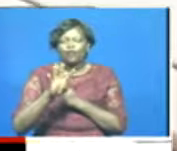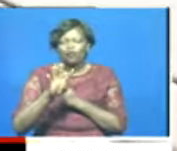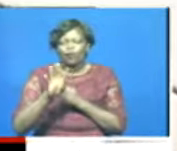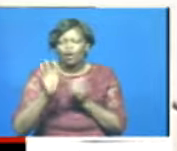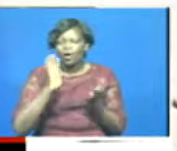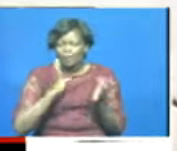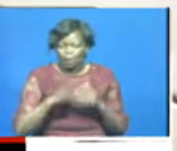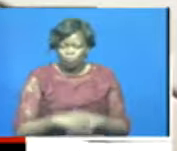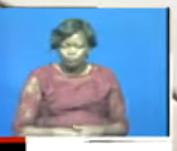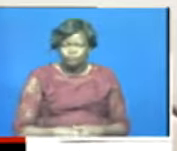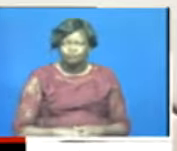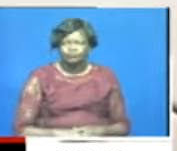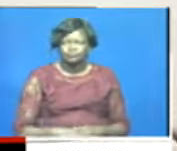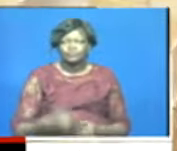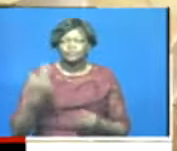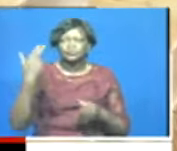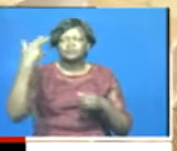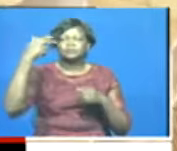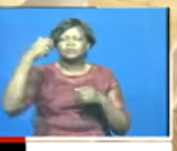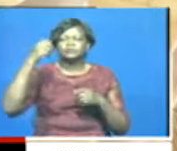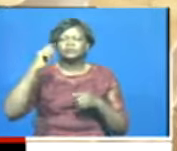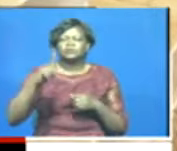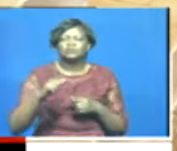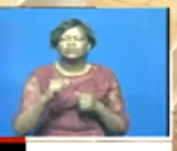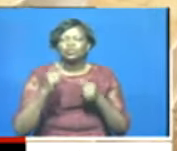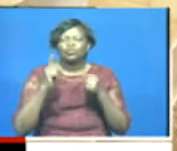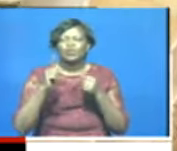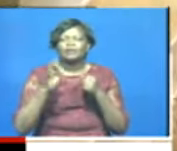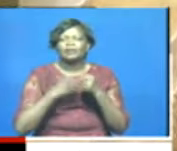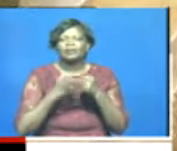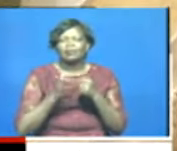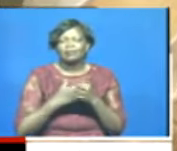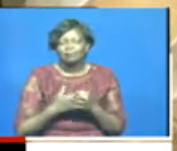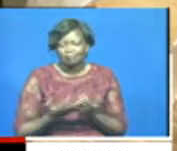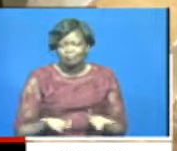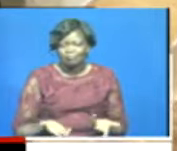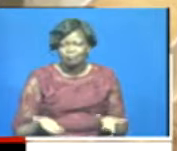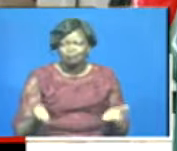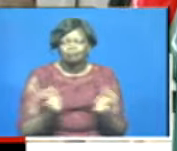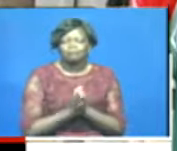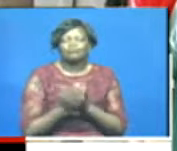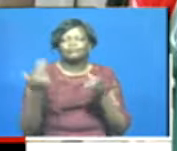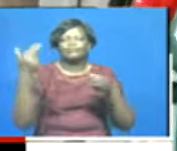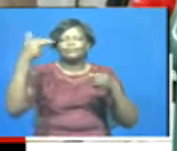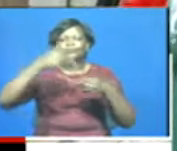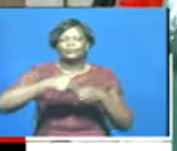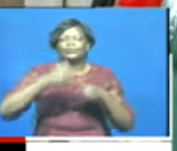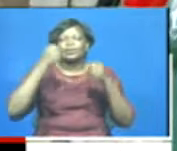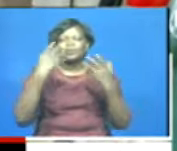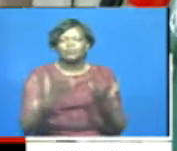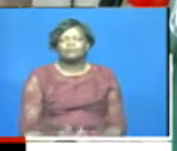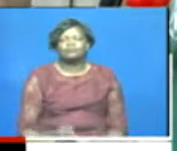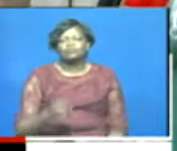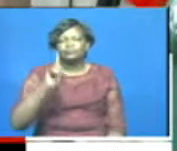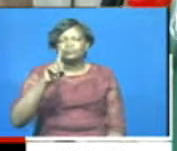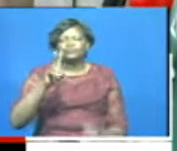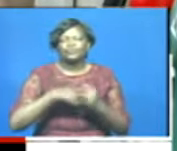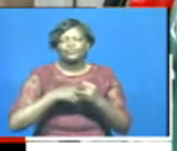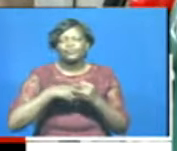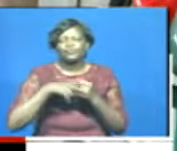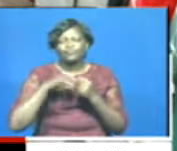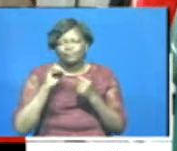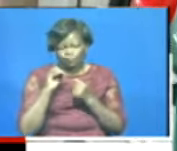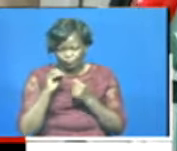cents, diesel 188 shillings and 19 cents, and kerosene at 170 shillings